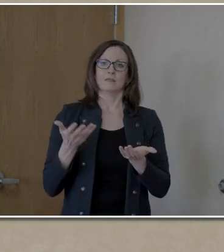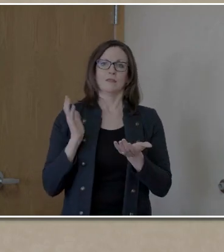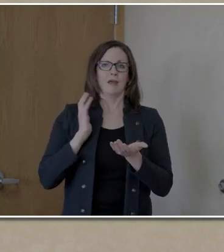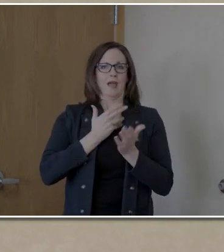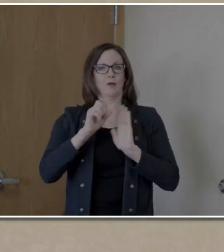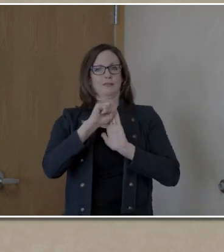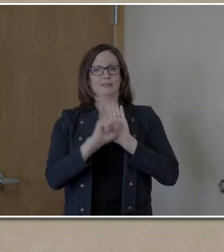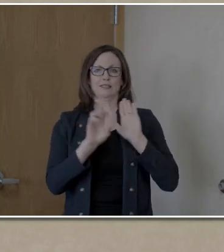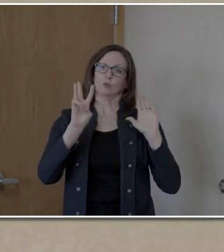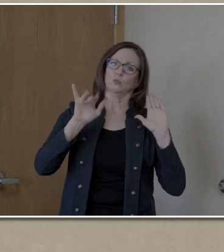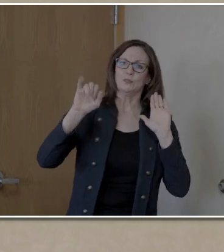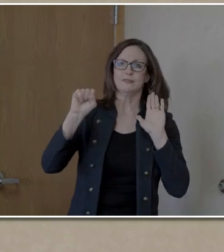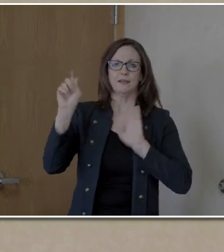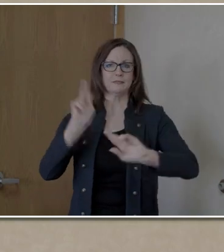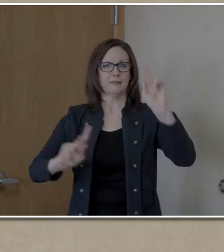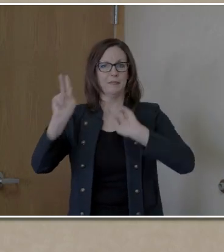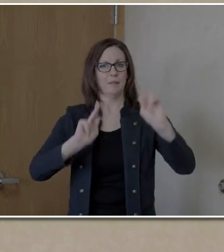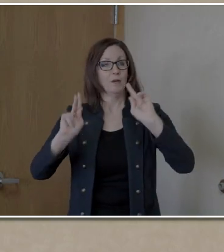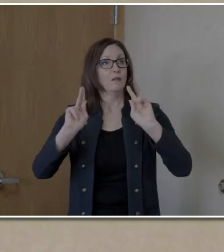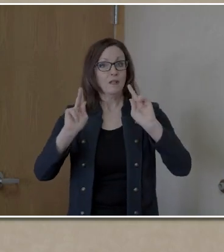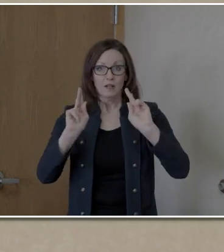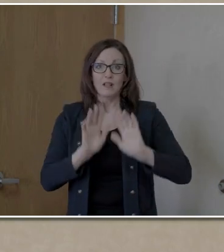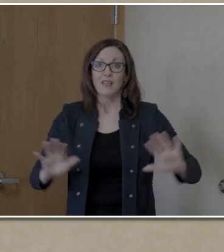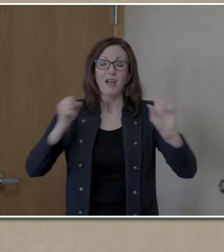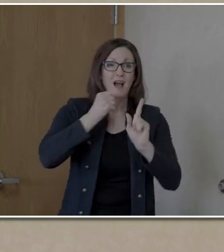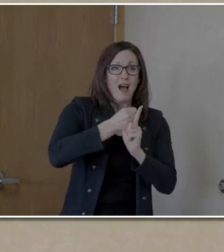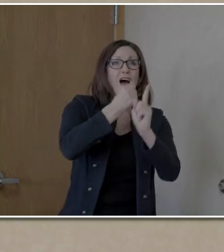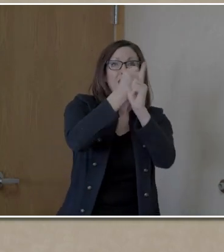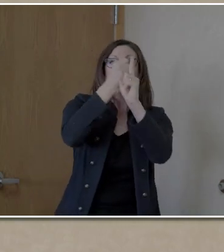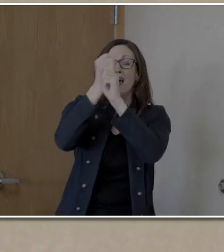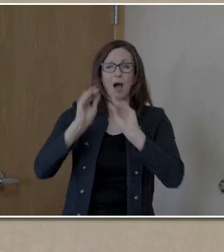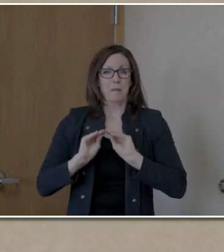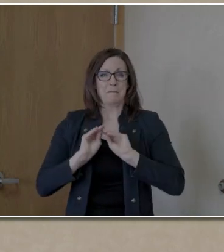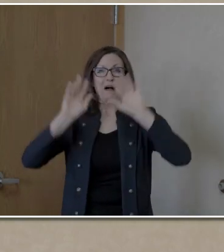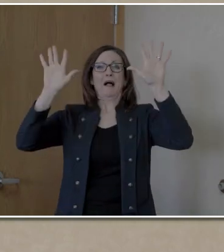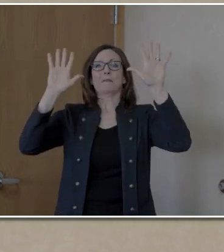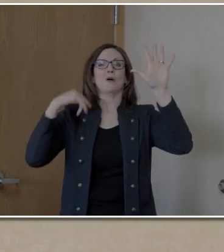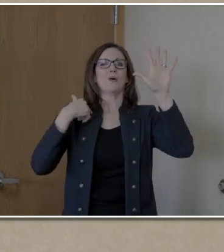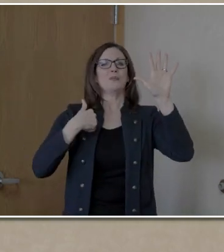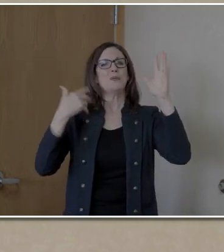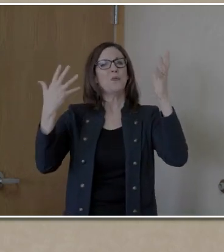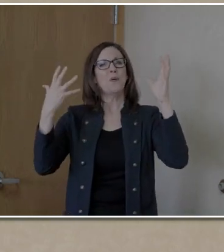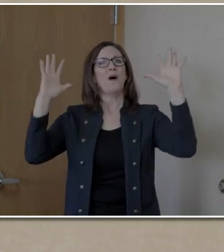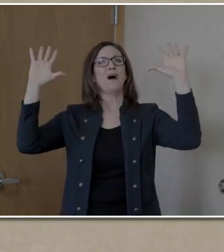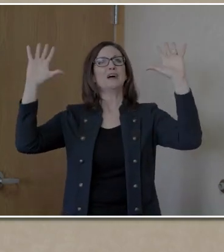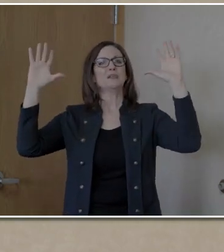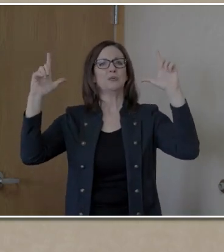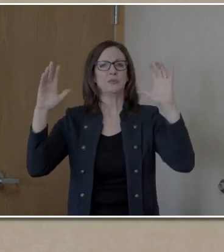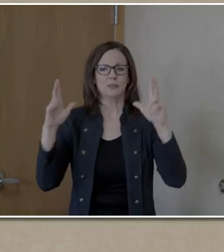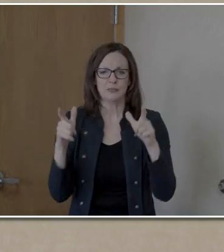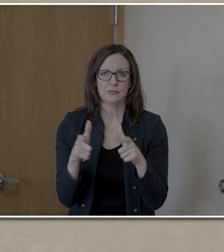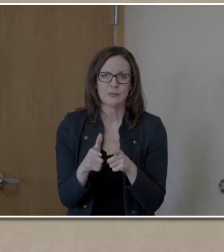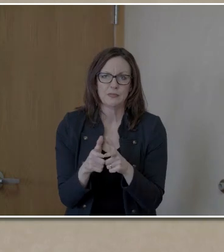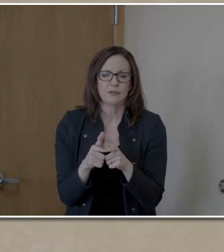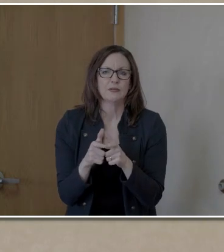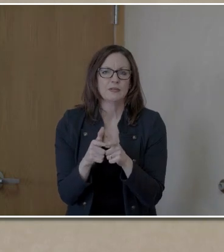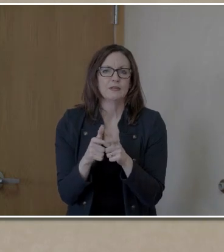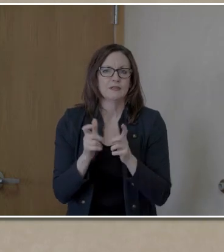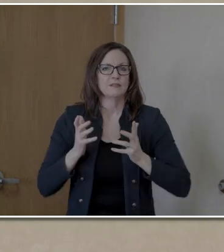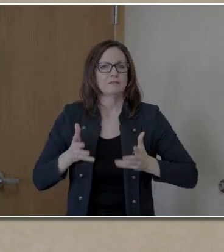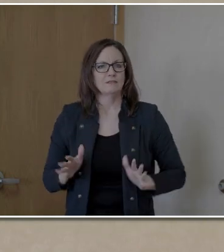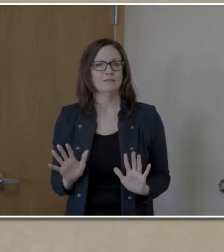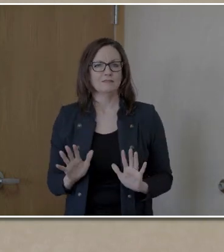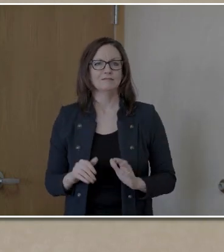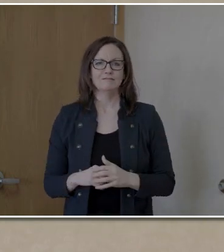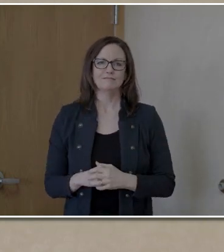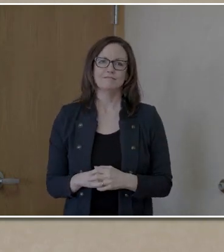COVID-19. The effort has been equally admirable in our State Emergency Operations Center, where Wisconsin Emergency Management, or